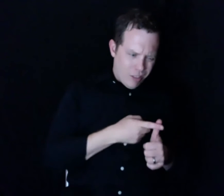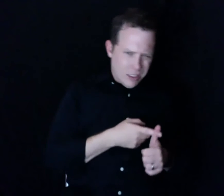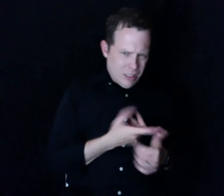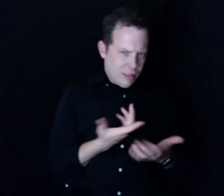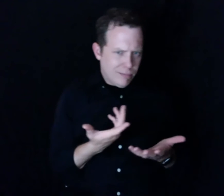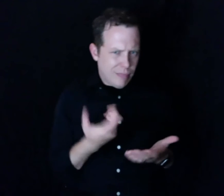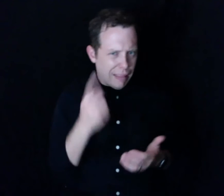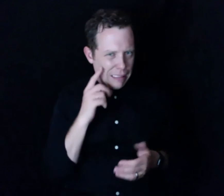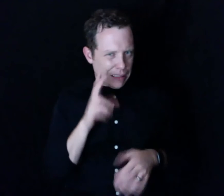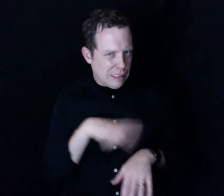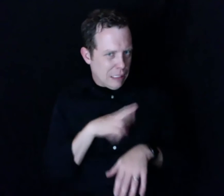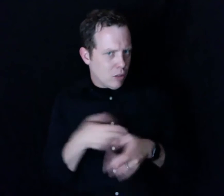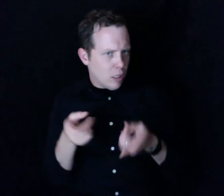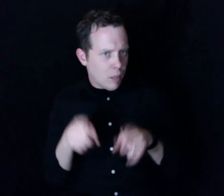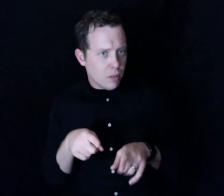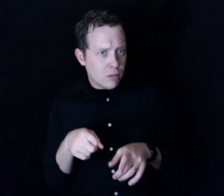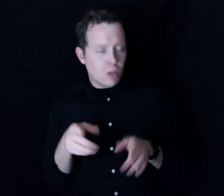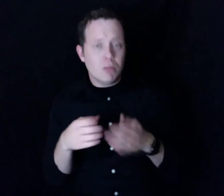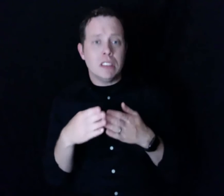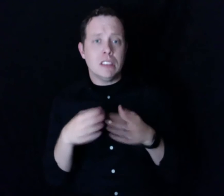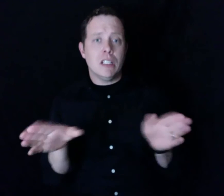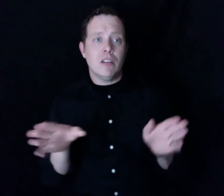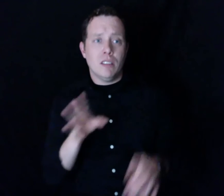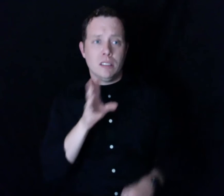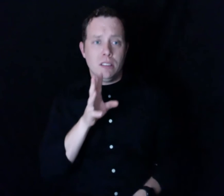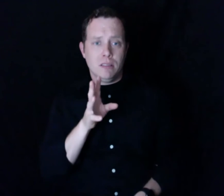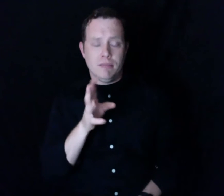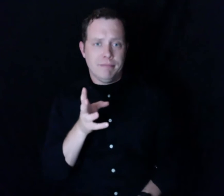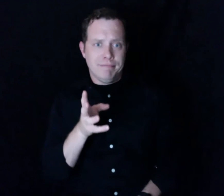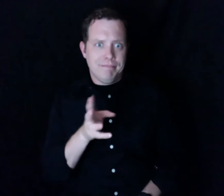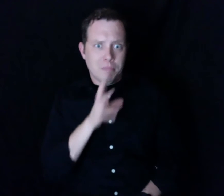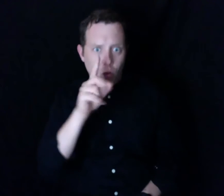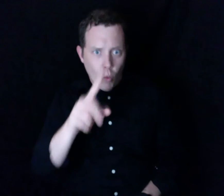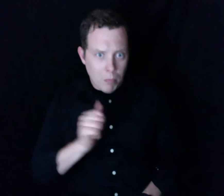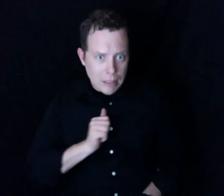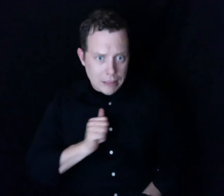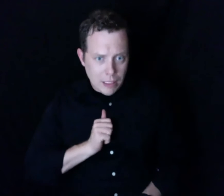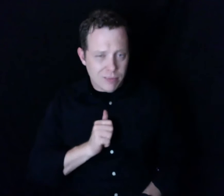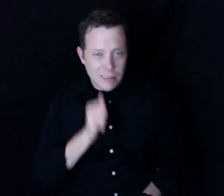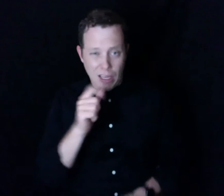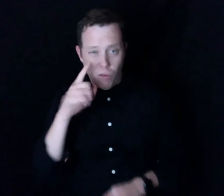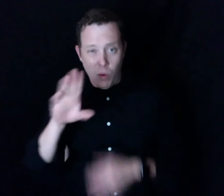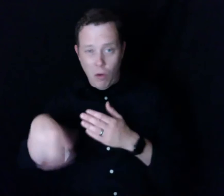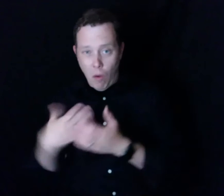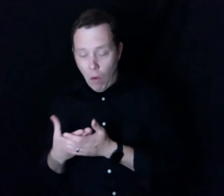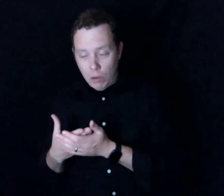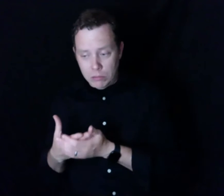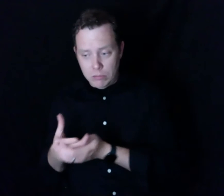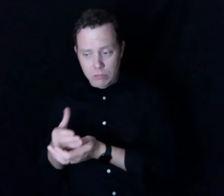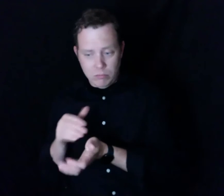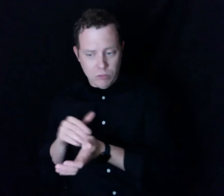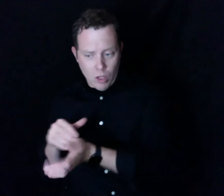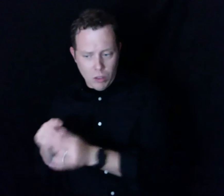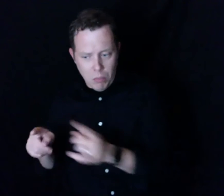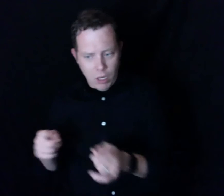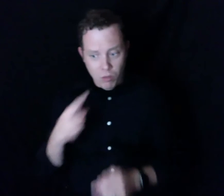in general, I'll speak for myself, which does not necessarily mean speaking for all providers. I kind of like it when my patients have looked things